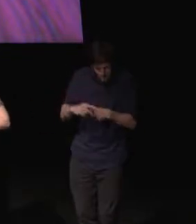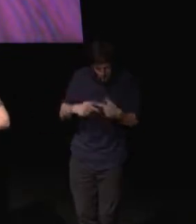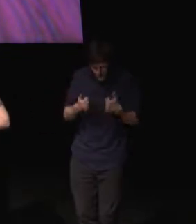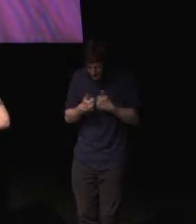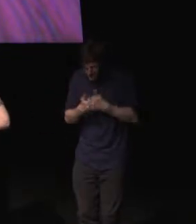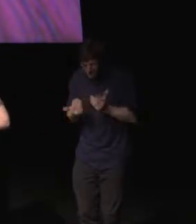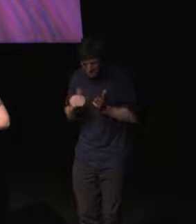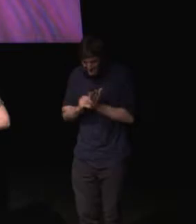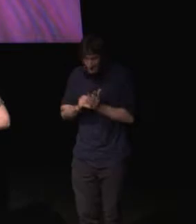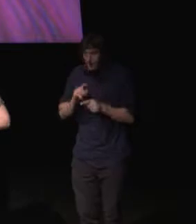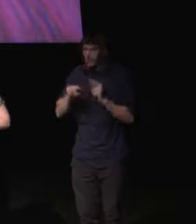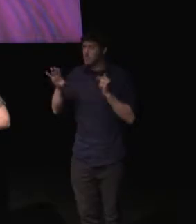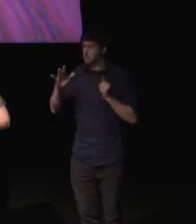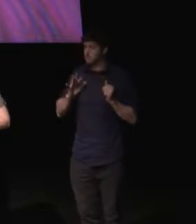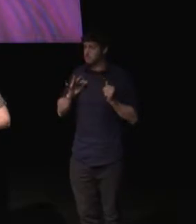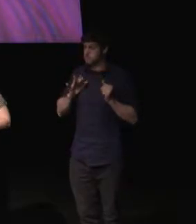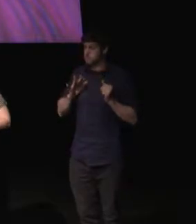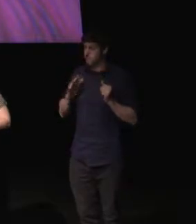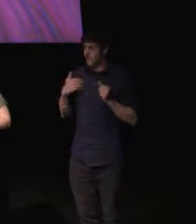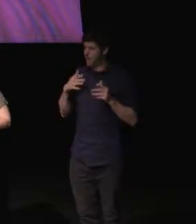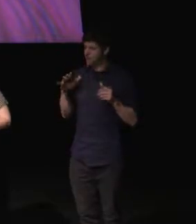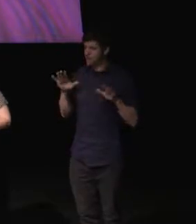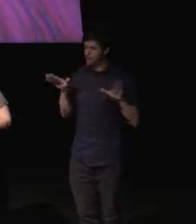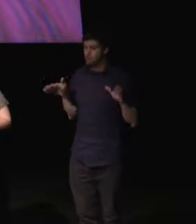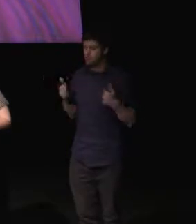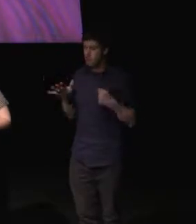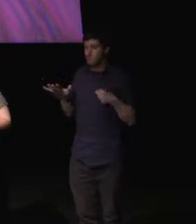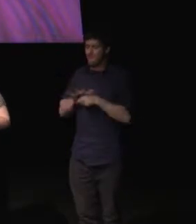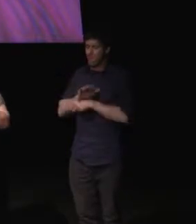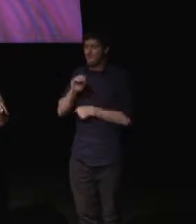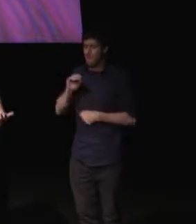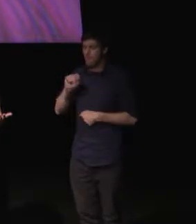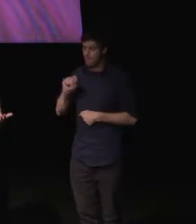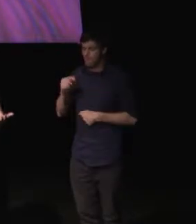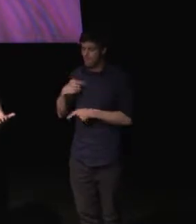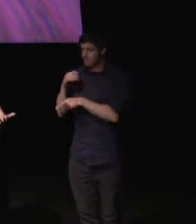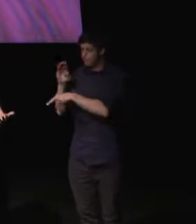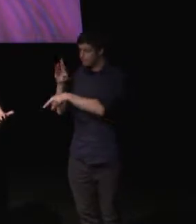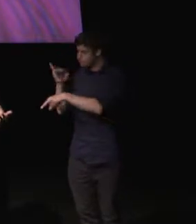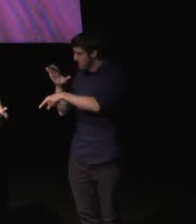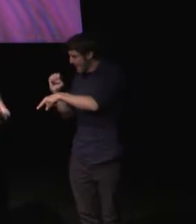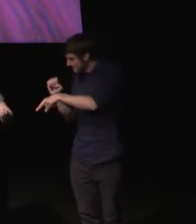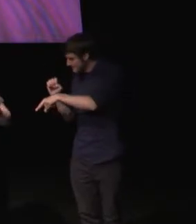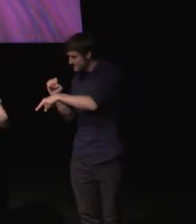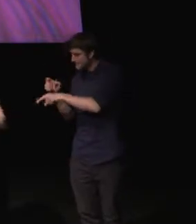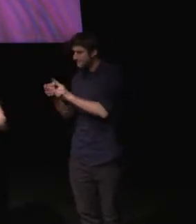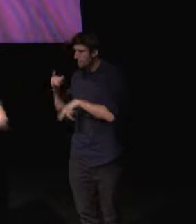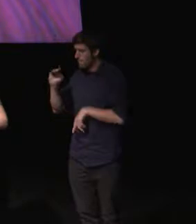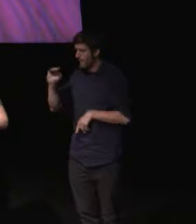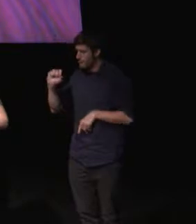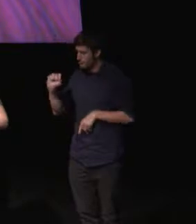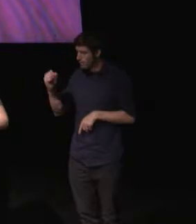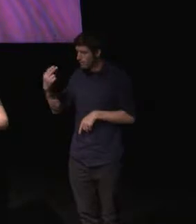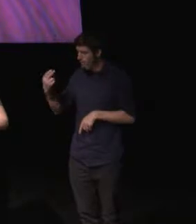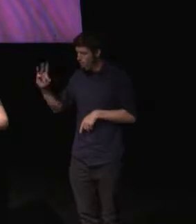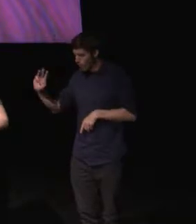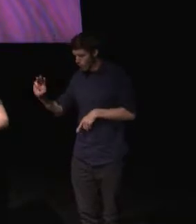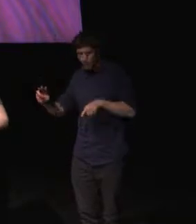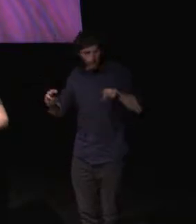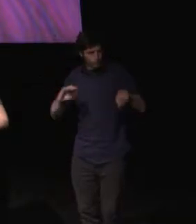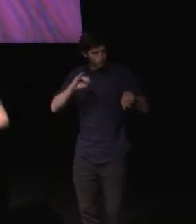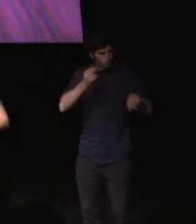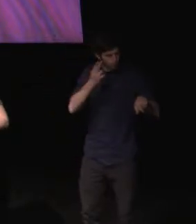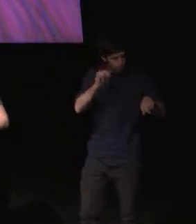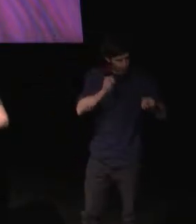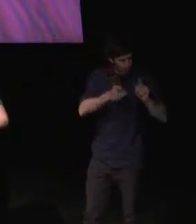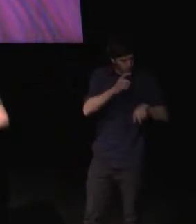of OTs. We have Bryce there from Microsoft Hardware, we have John there from Forza, and to be learning, not only learning,